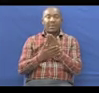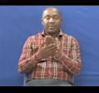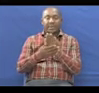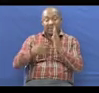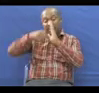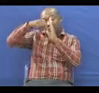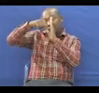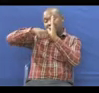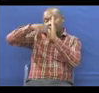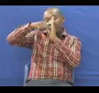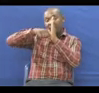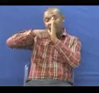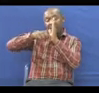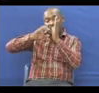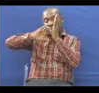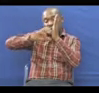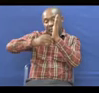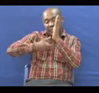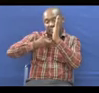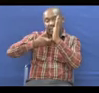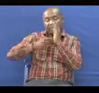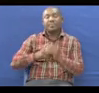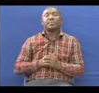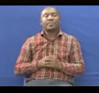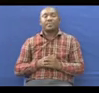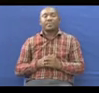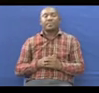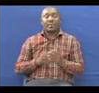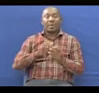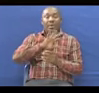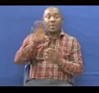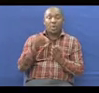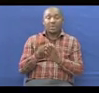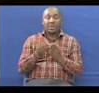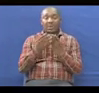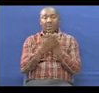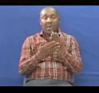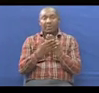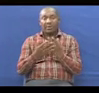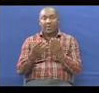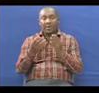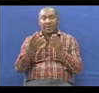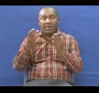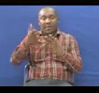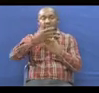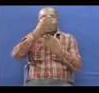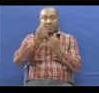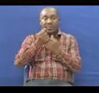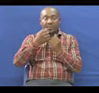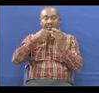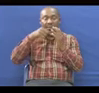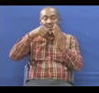Those countries which is found in Saharan Desert or south